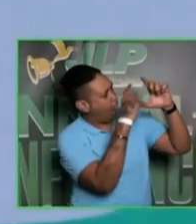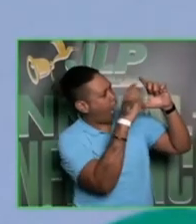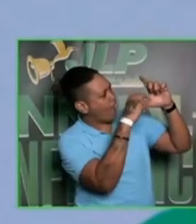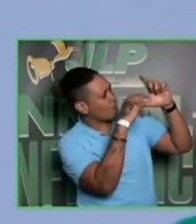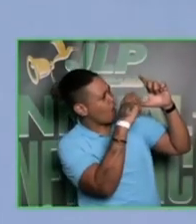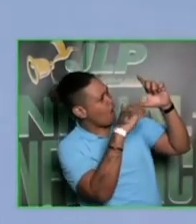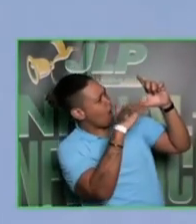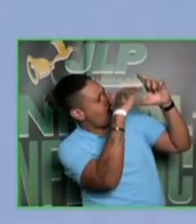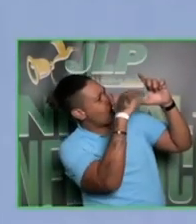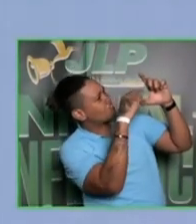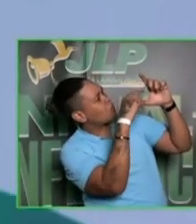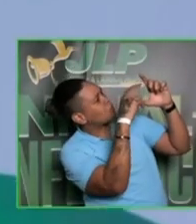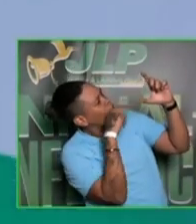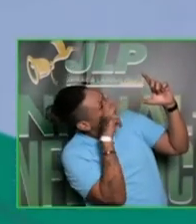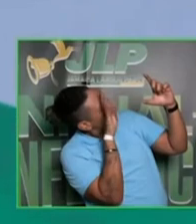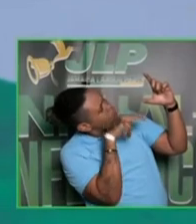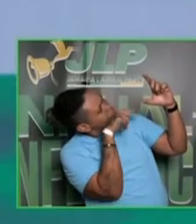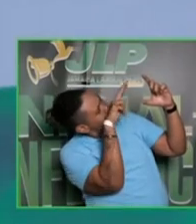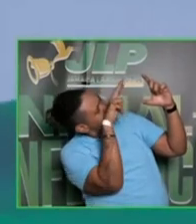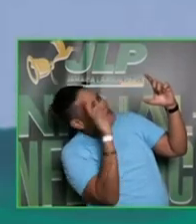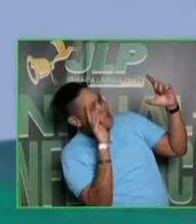upwards.